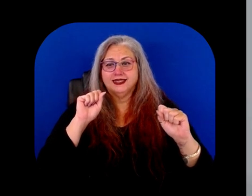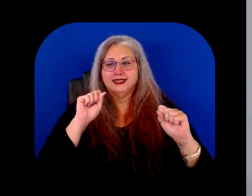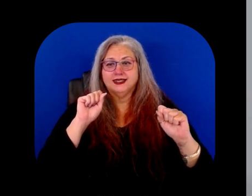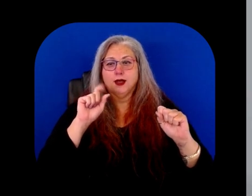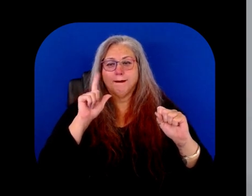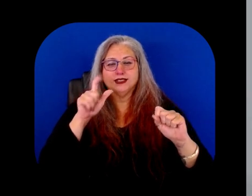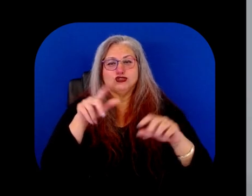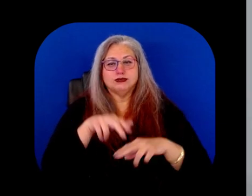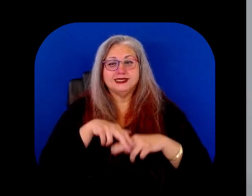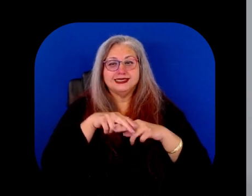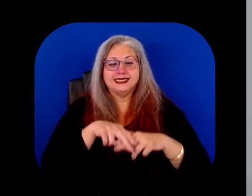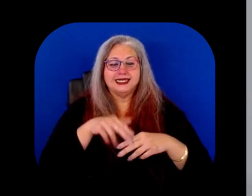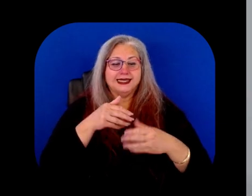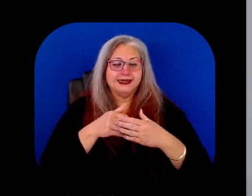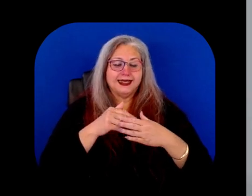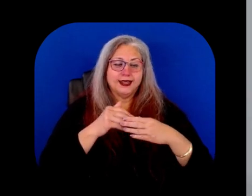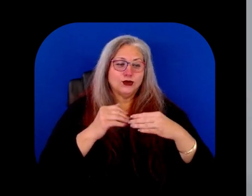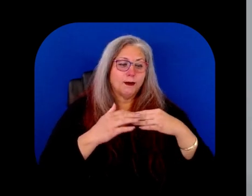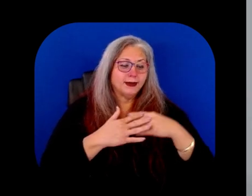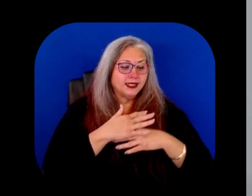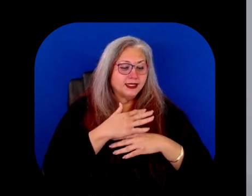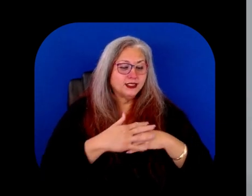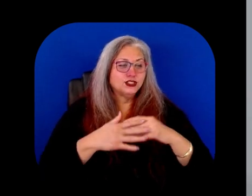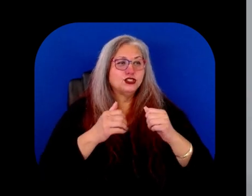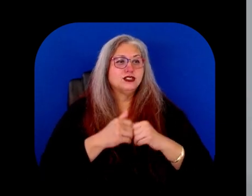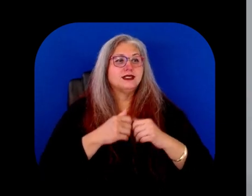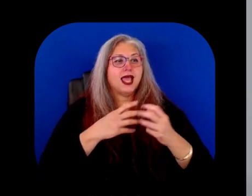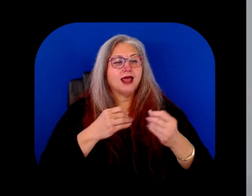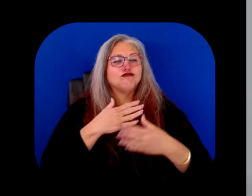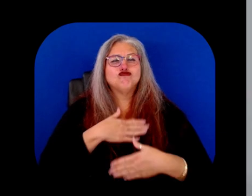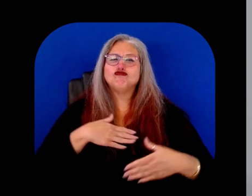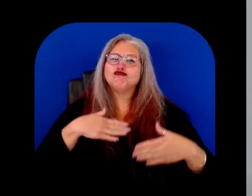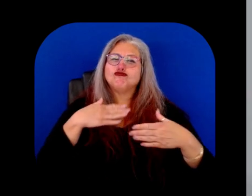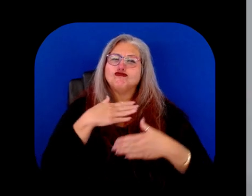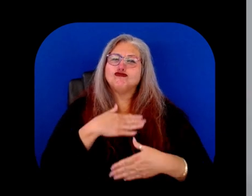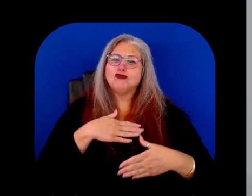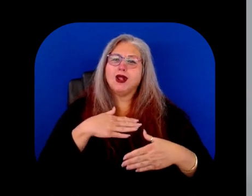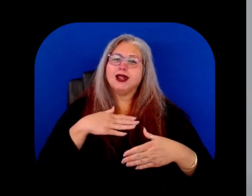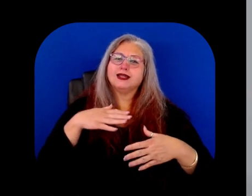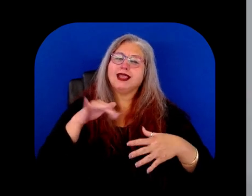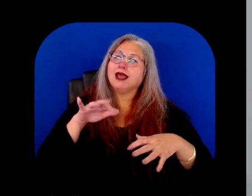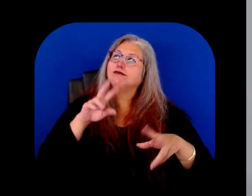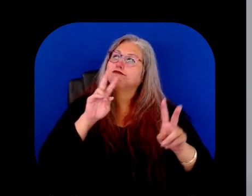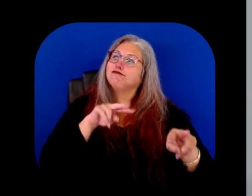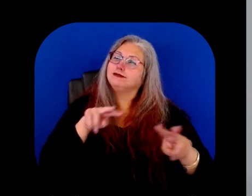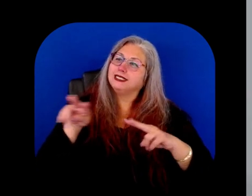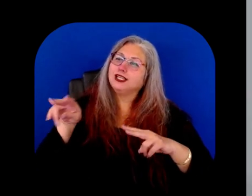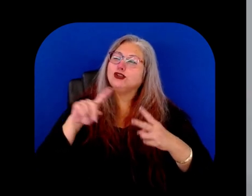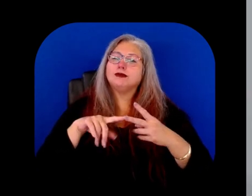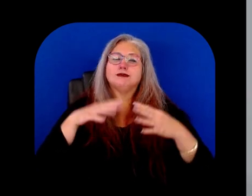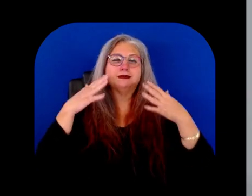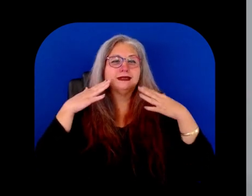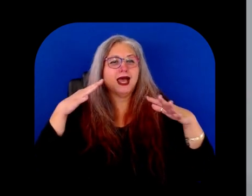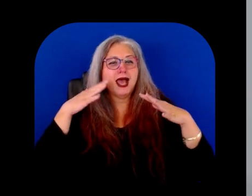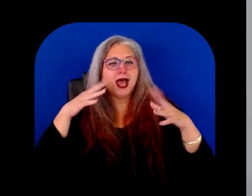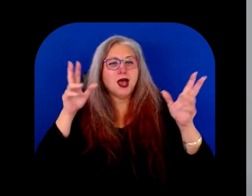by sitting there on the beach and indulging in the scenery and in the